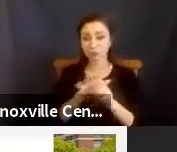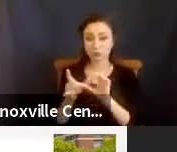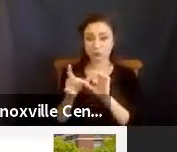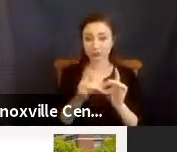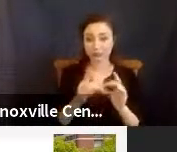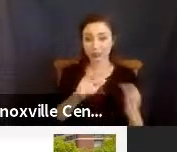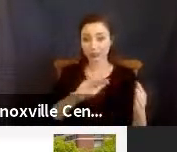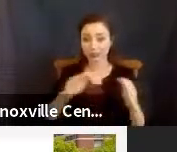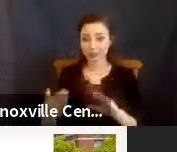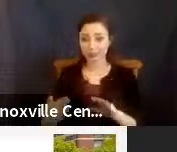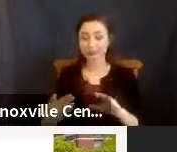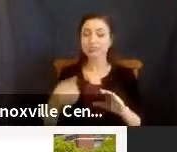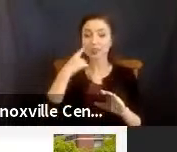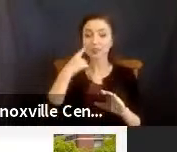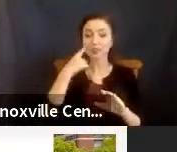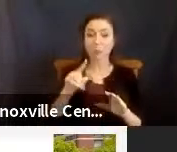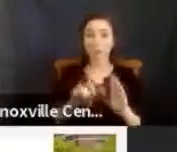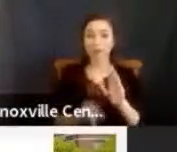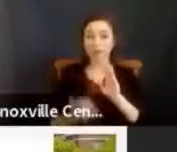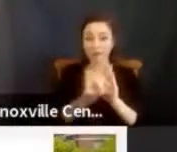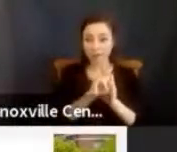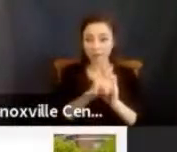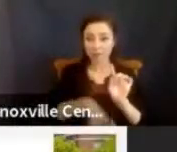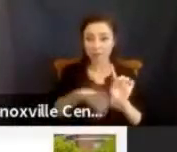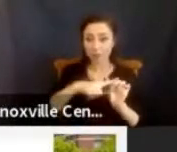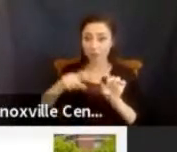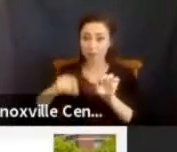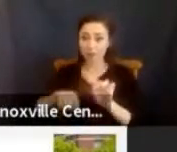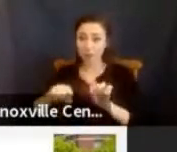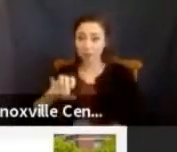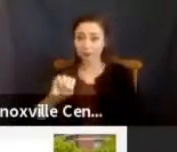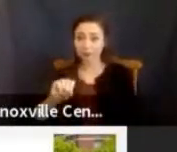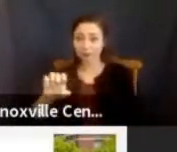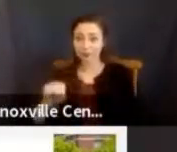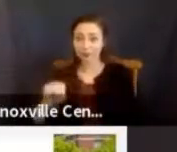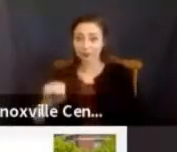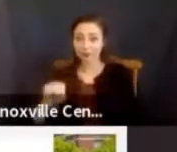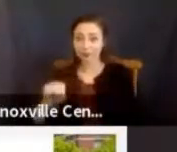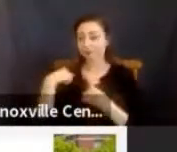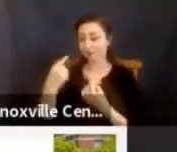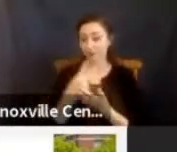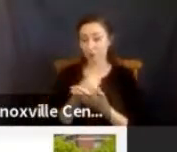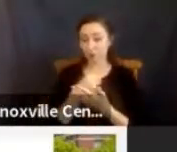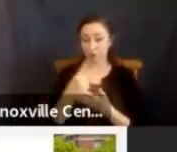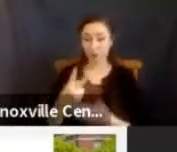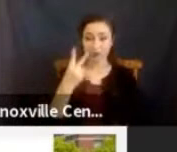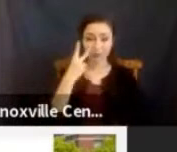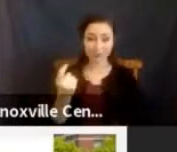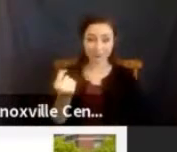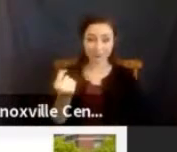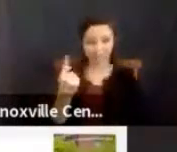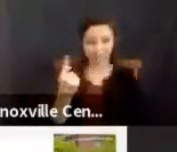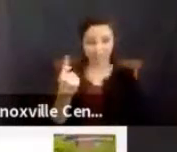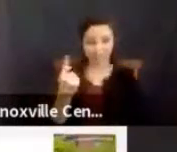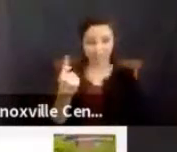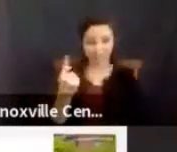identified positive or probable cases. Over the past 2 weeks, we have seen 11 deaths. The information